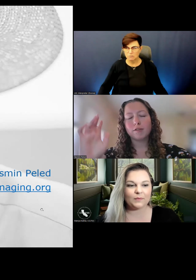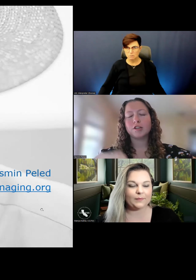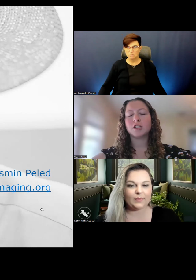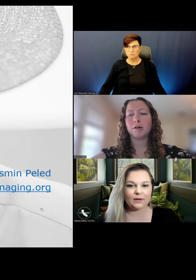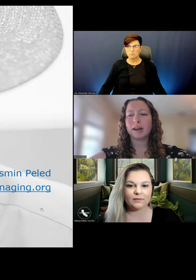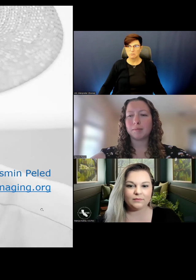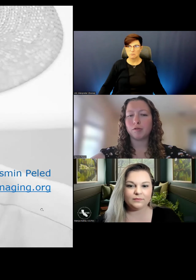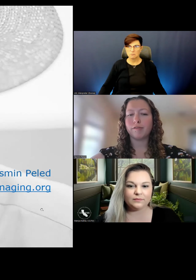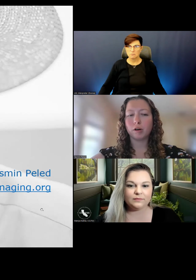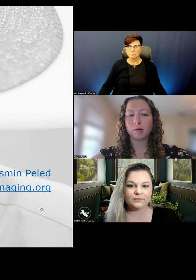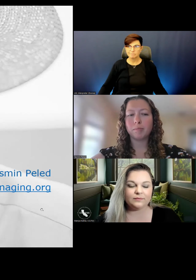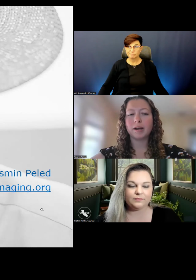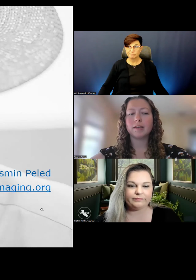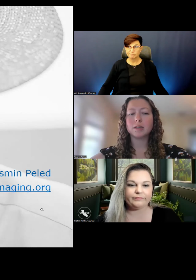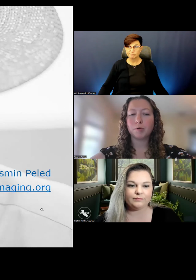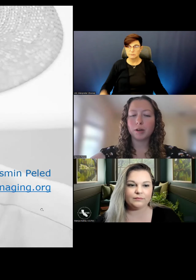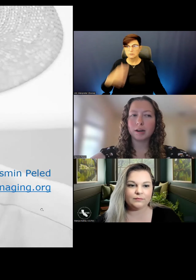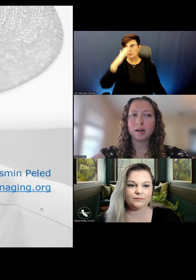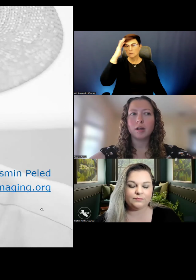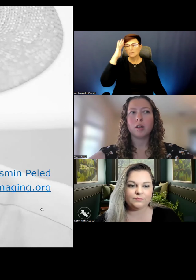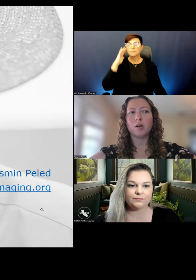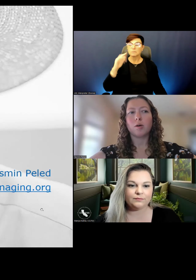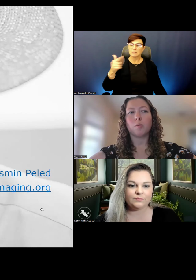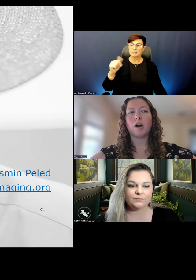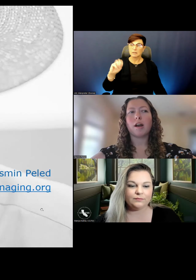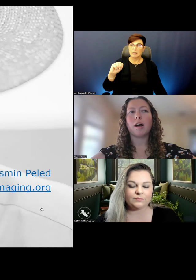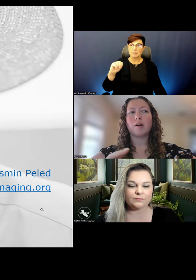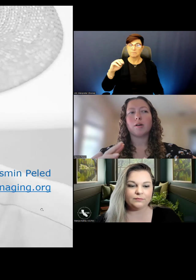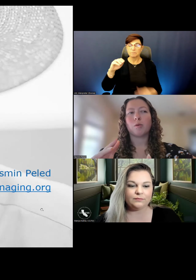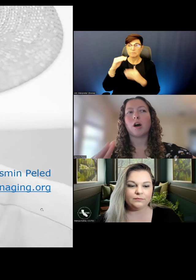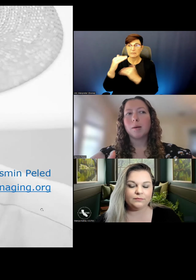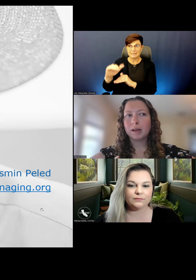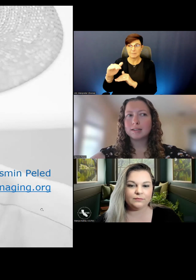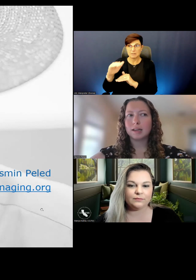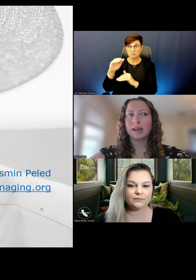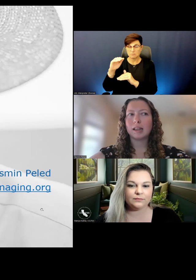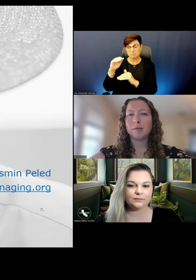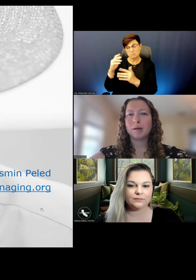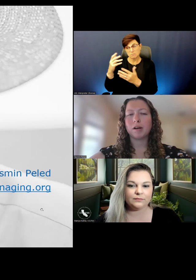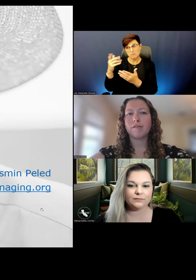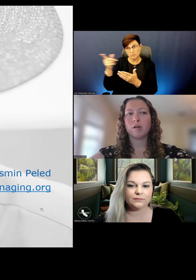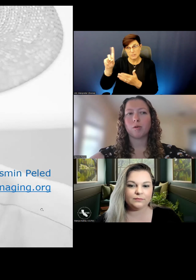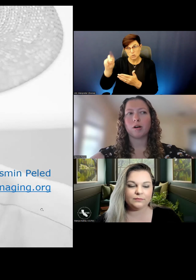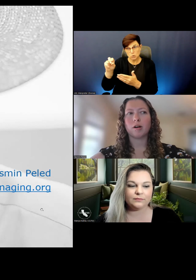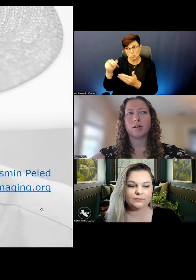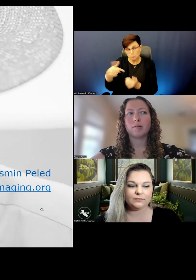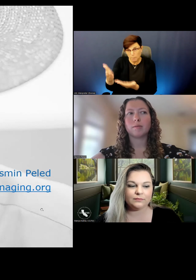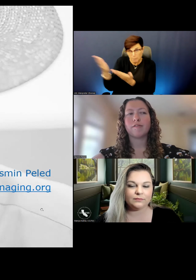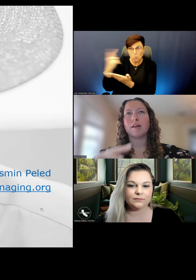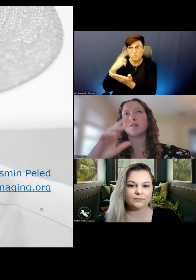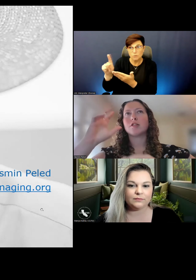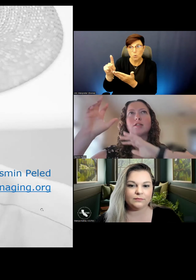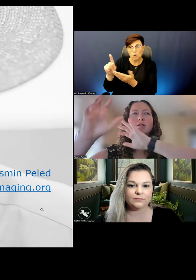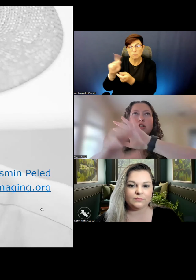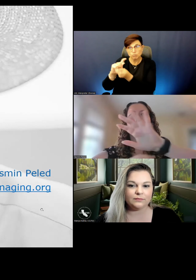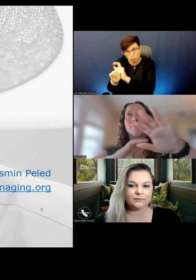broader conversations about GAN limit reform, but at this point, we're not up against the GAN limit. But if